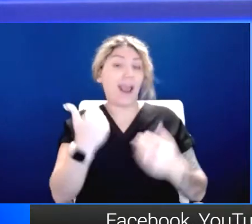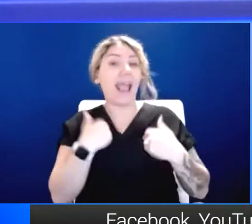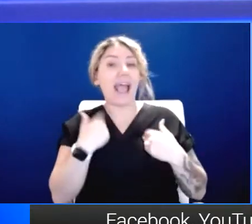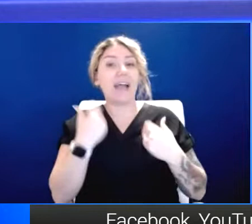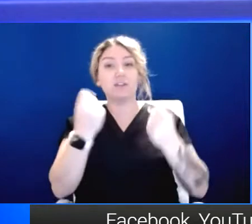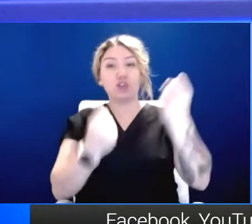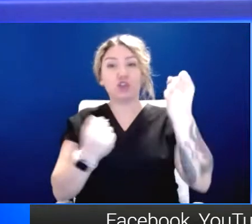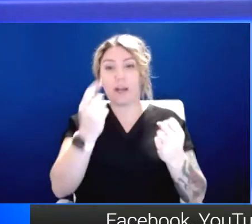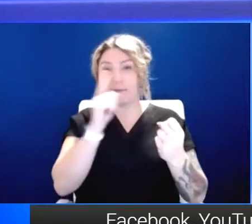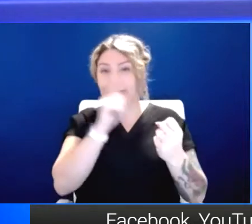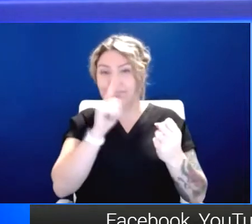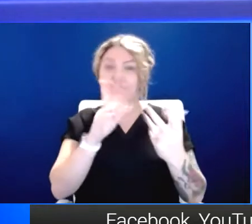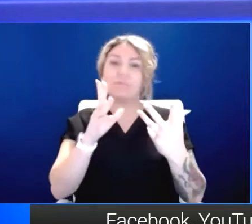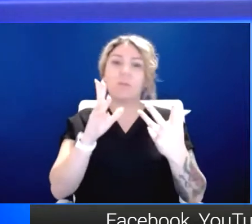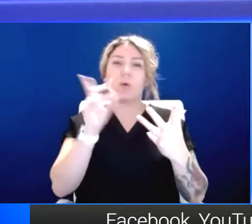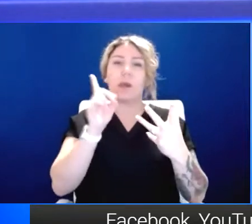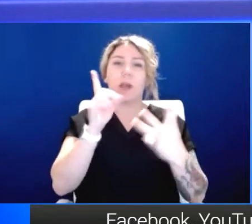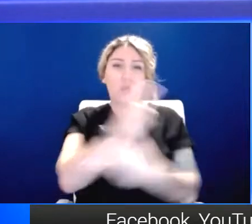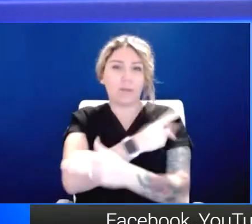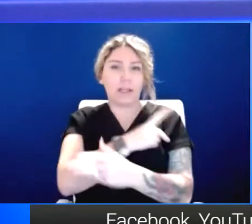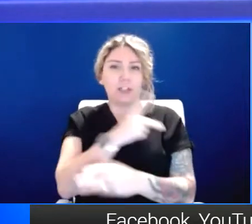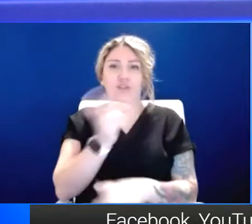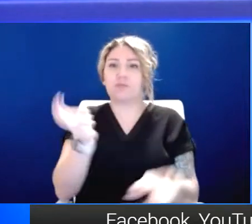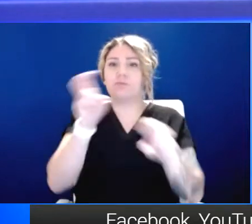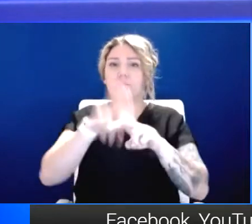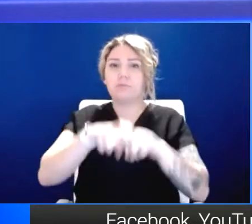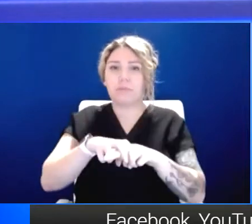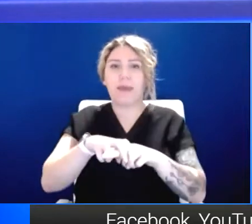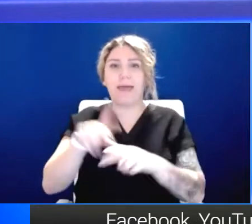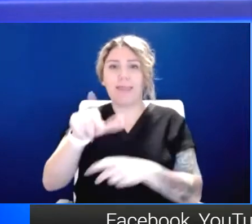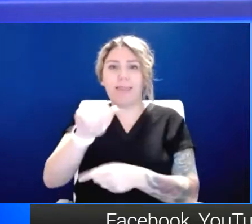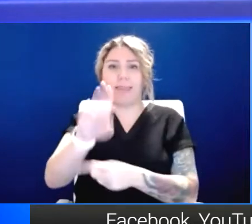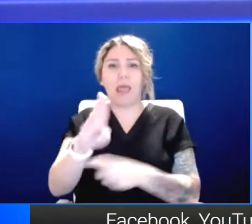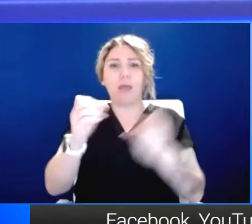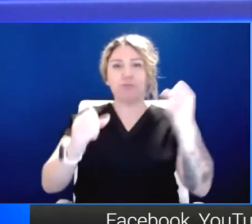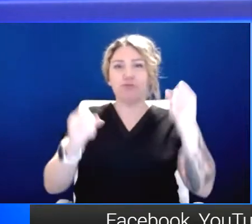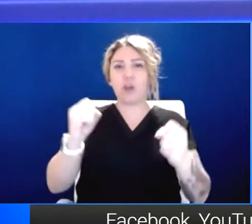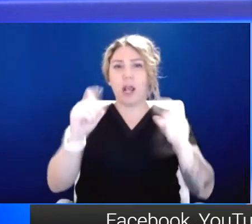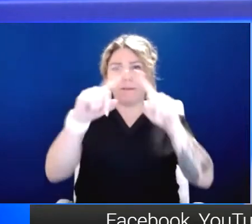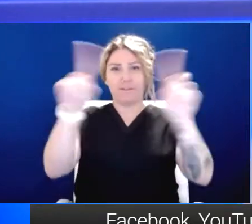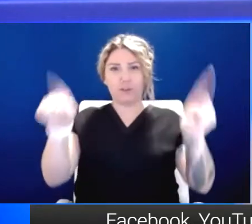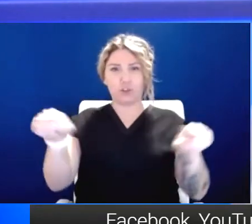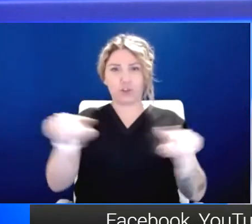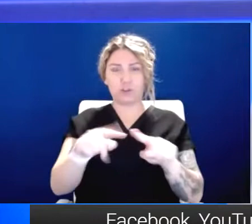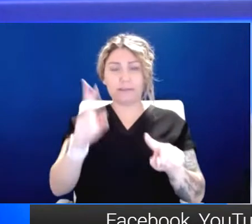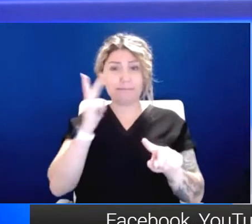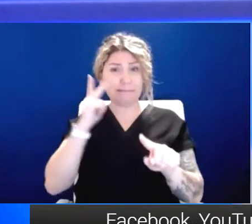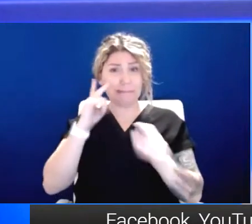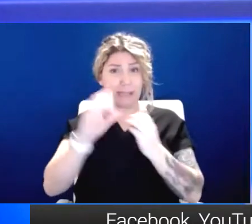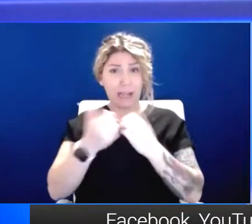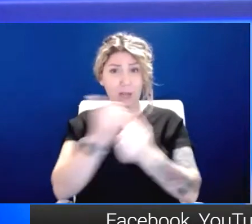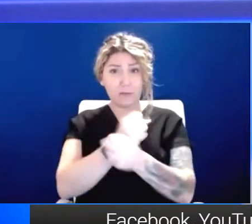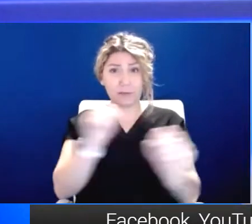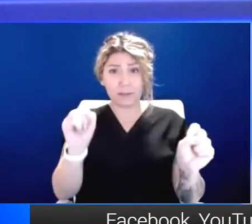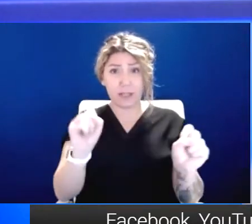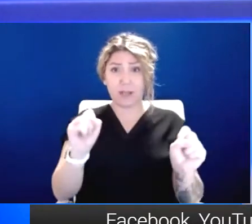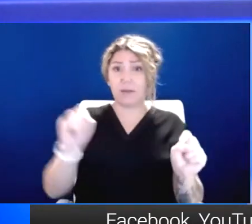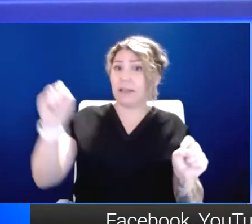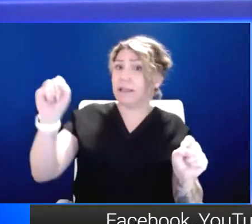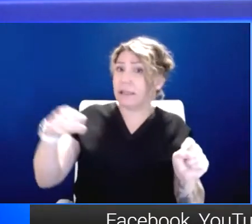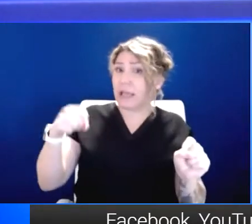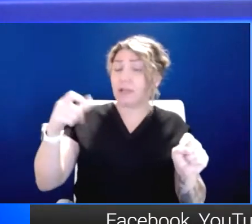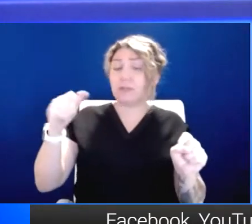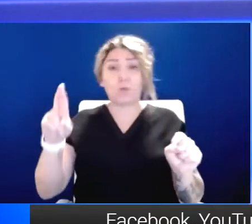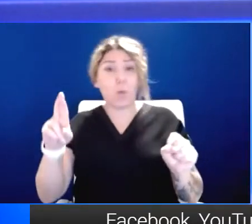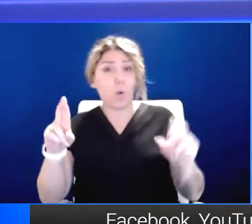where patient can go sit in a lab, drive on the screen, and see how safe they are. We may get an answer, yes, you're safe to drive, no,